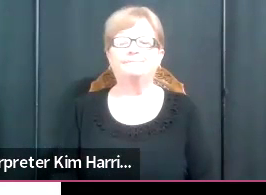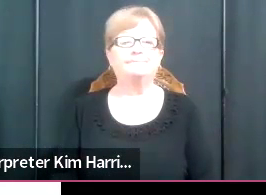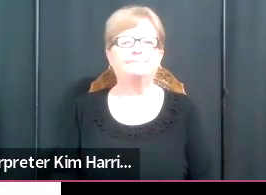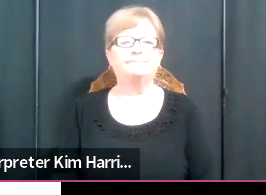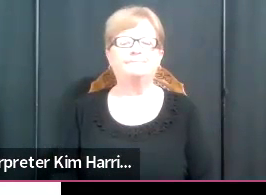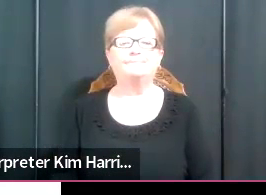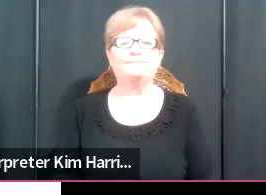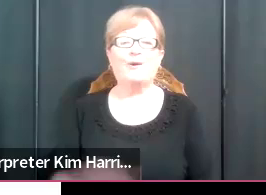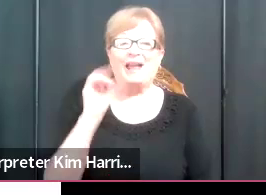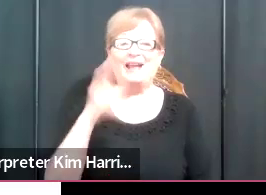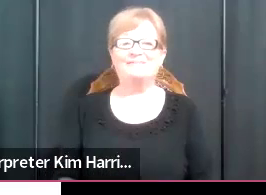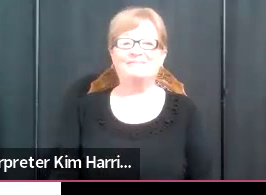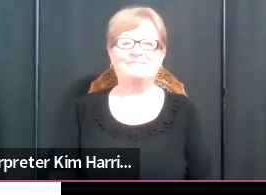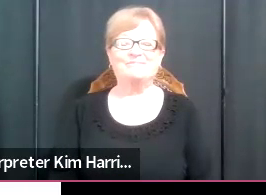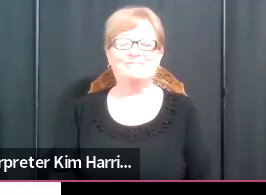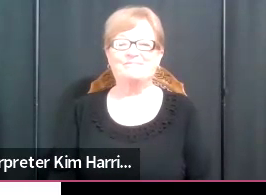Okay.